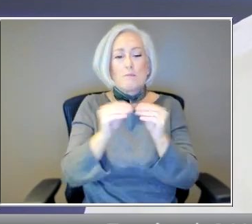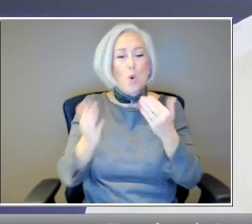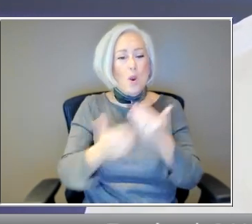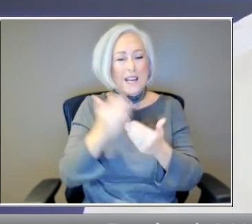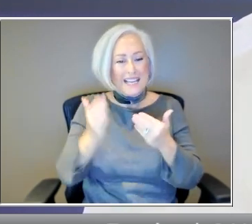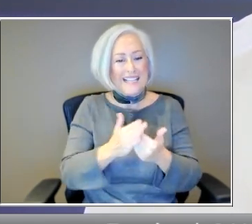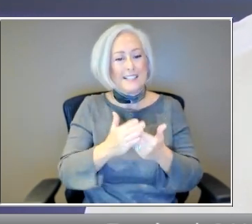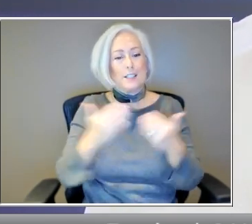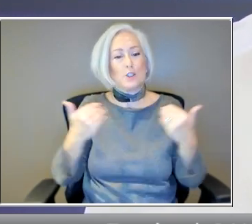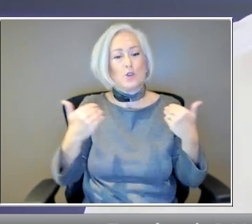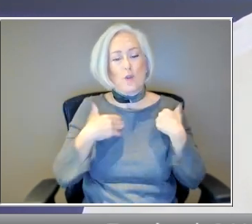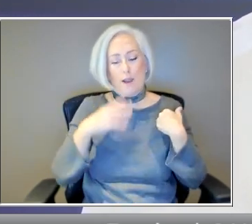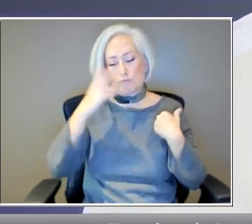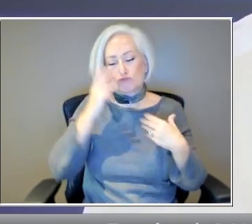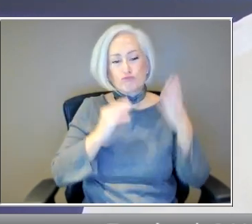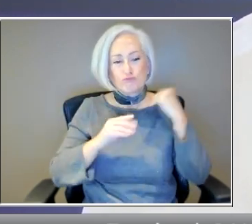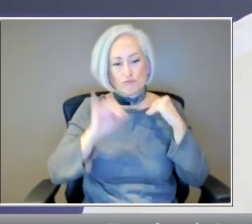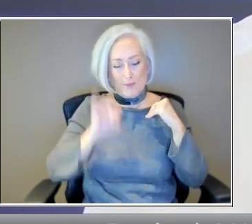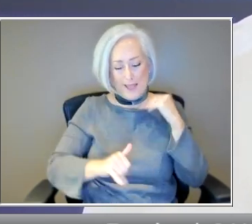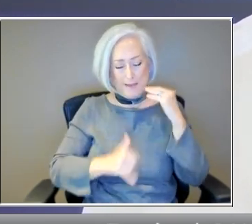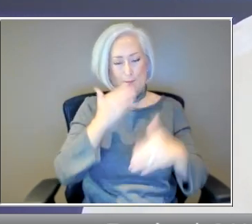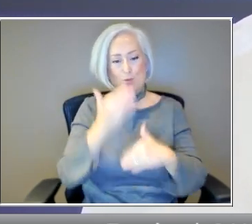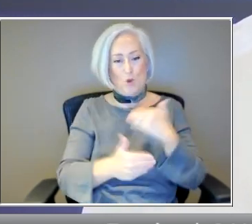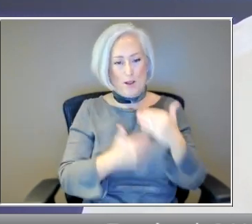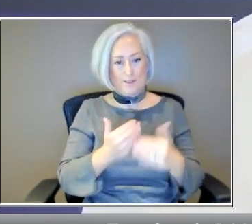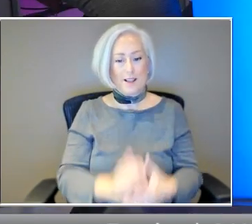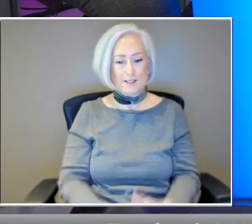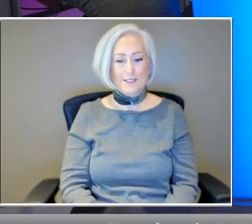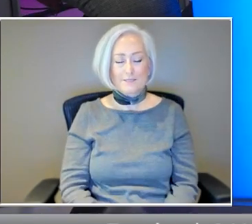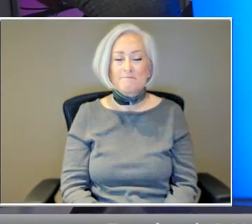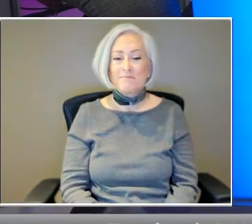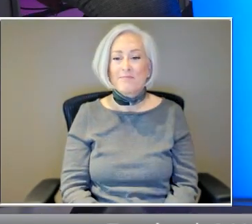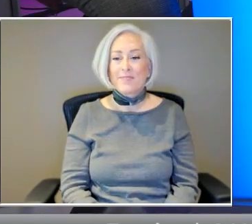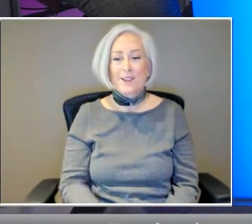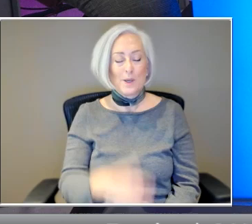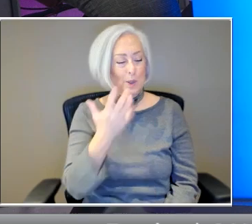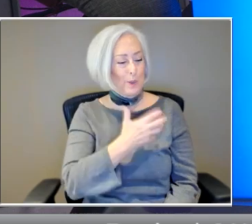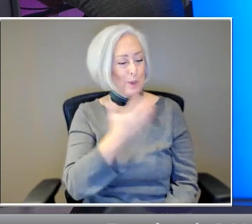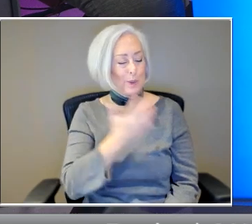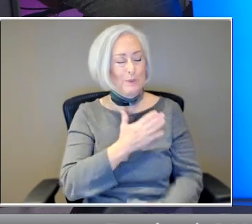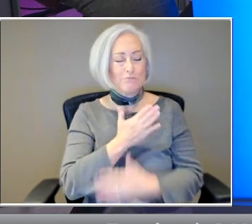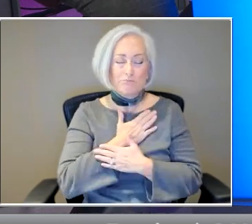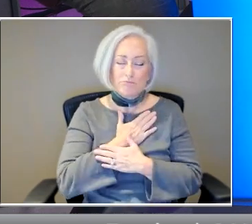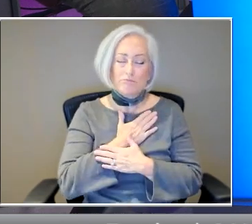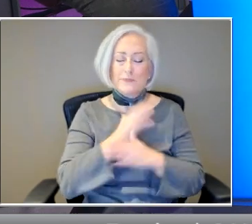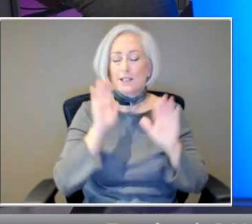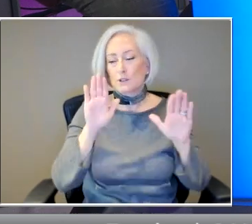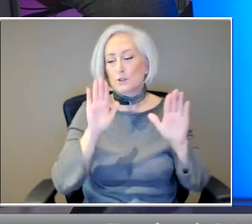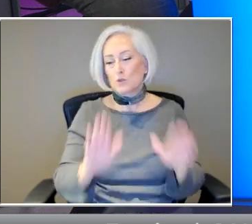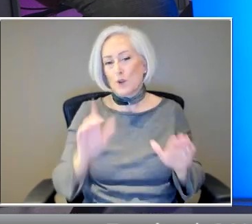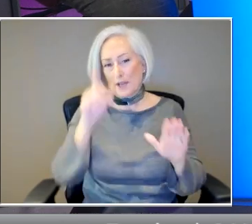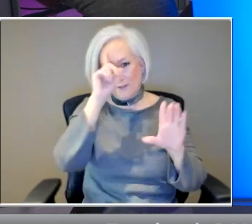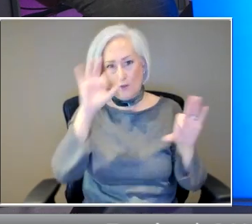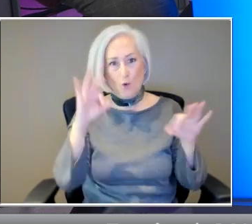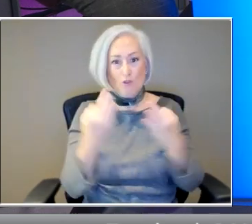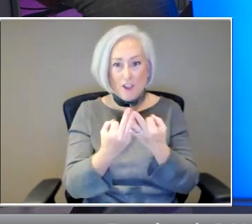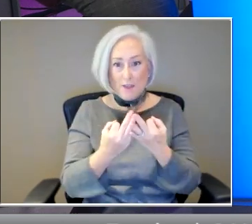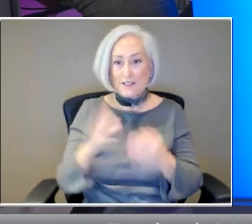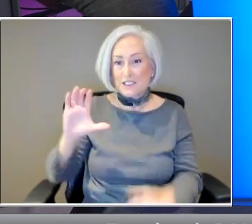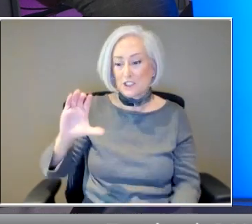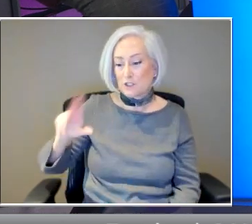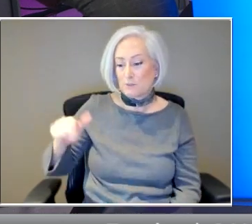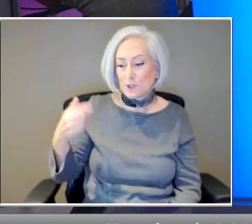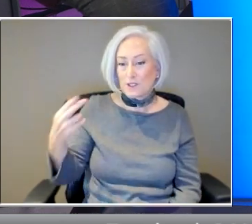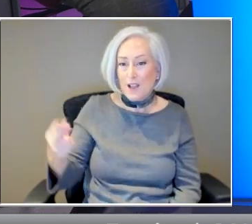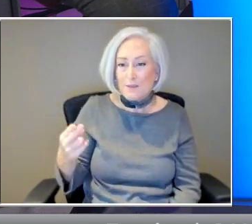So it's been a very successful program. What a gift Yeah. to families. And Children's Mercy is working with the tiniest of hearts,